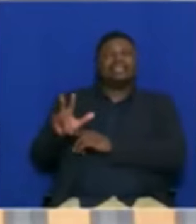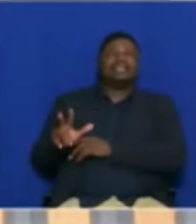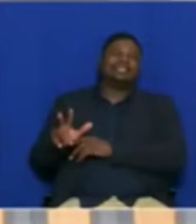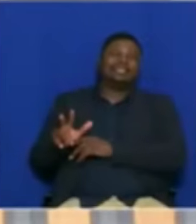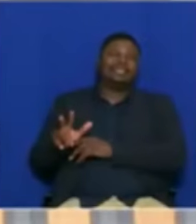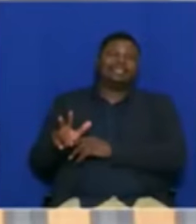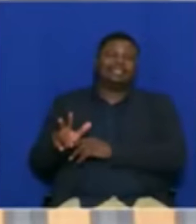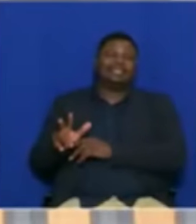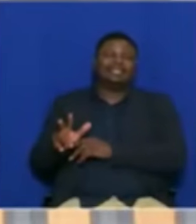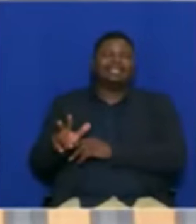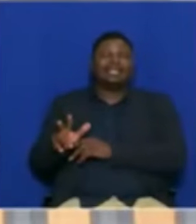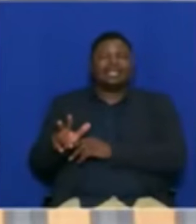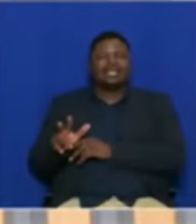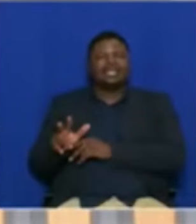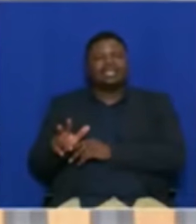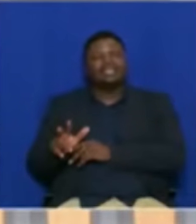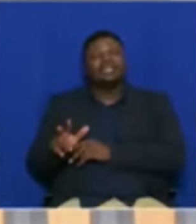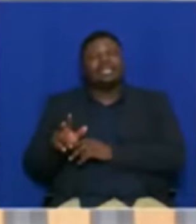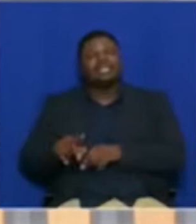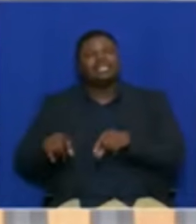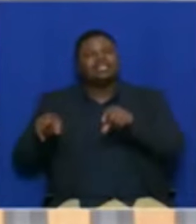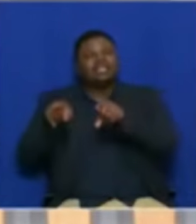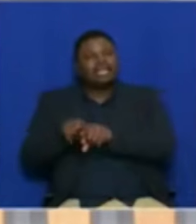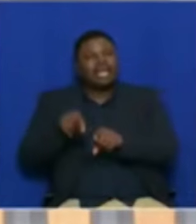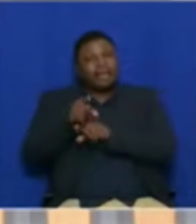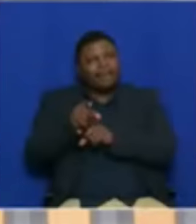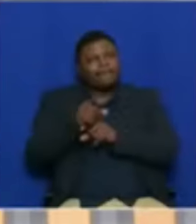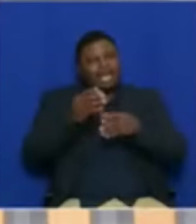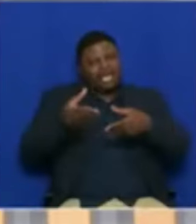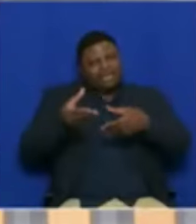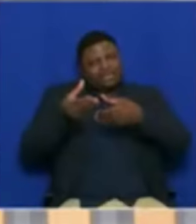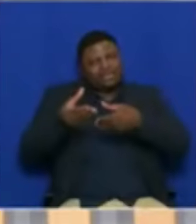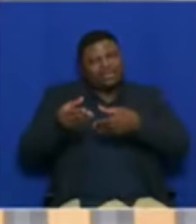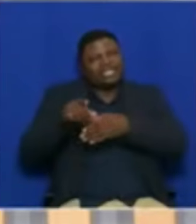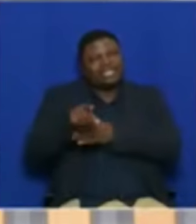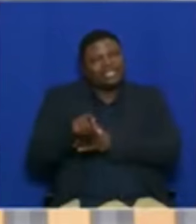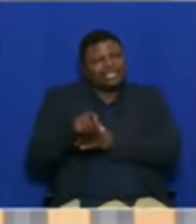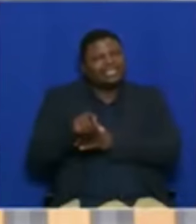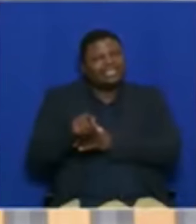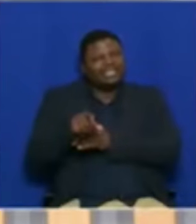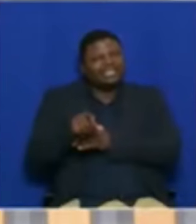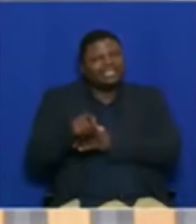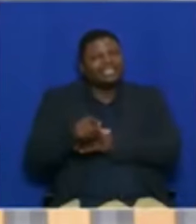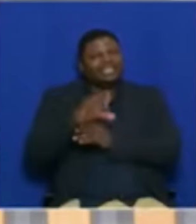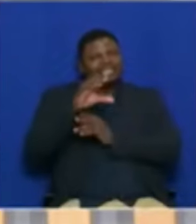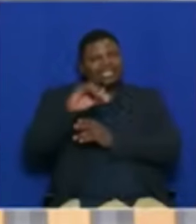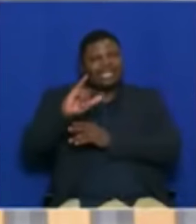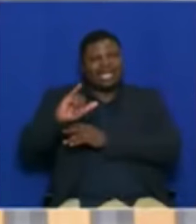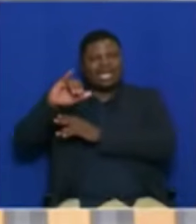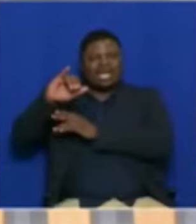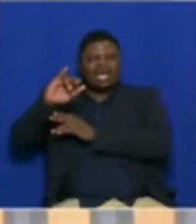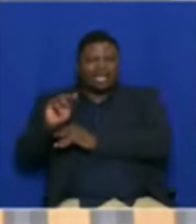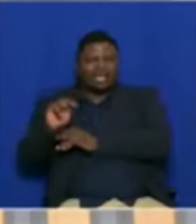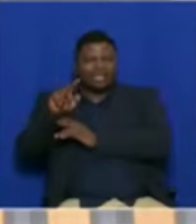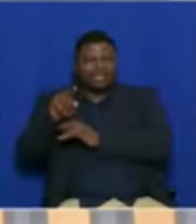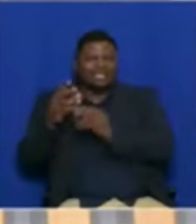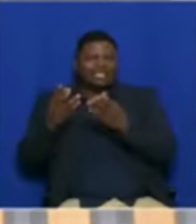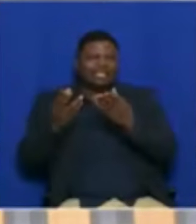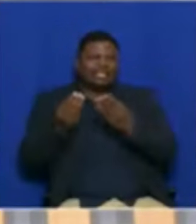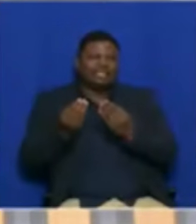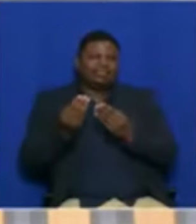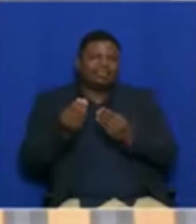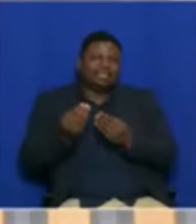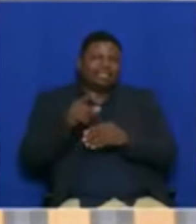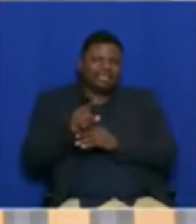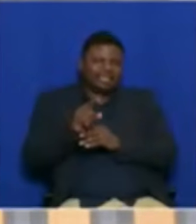for that particular docket will be filed in that docket under that CIN number. So the inquiry number is CIN with different legs in it.